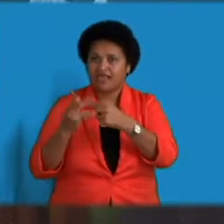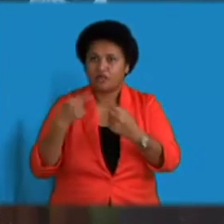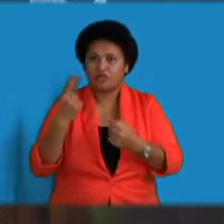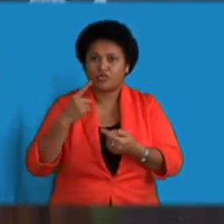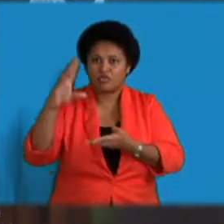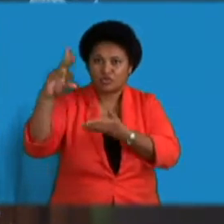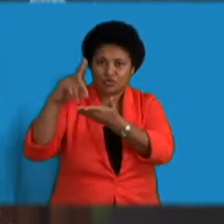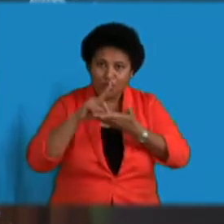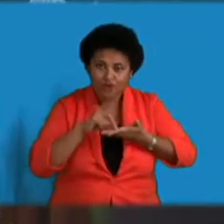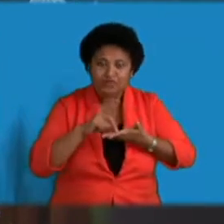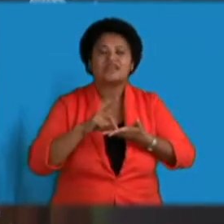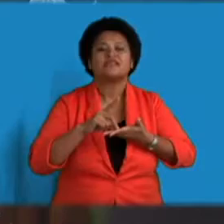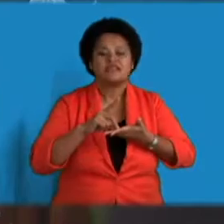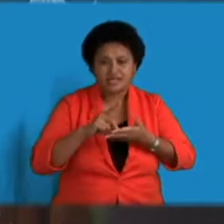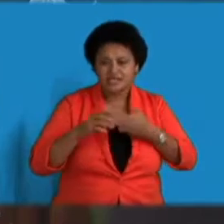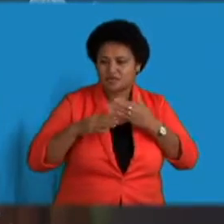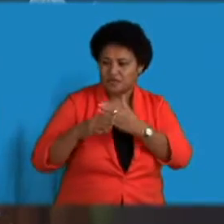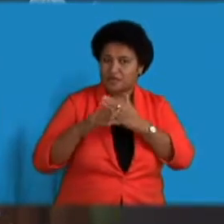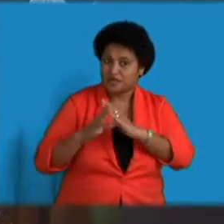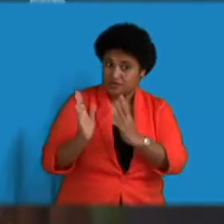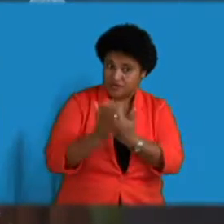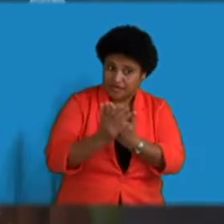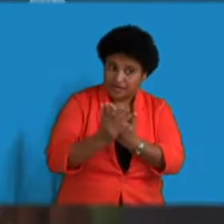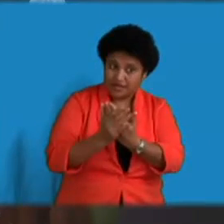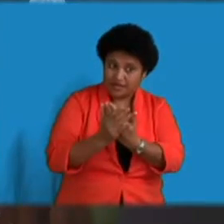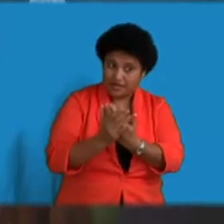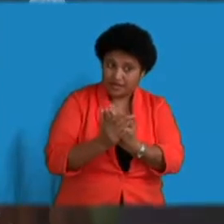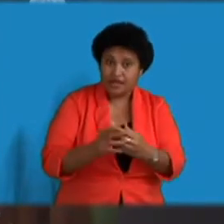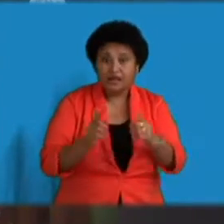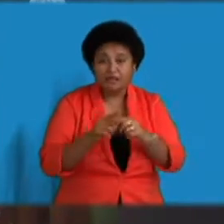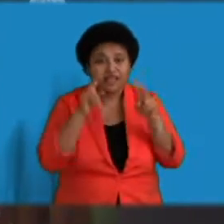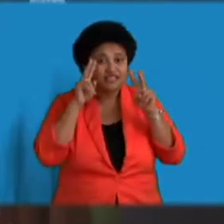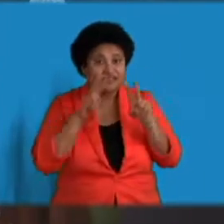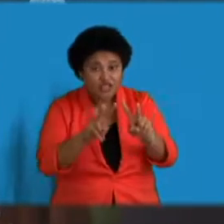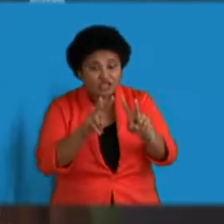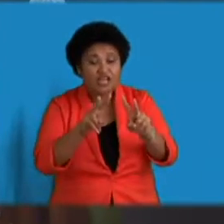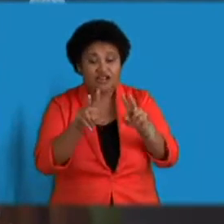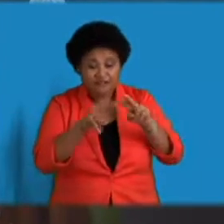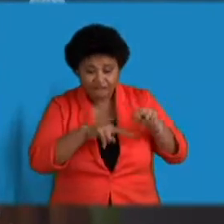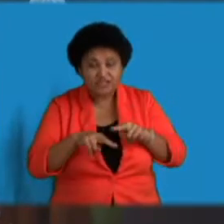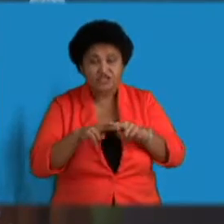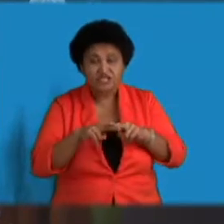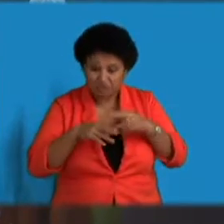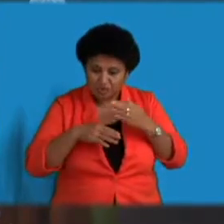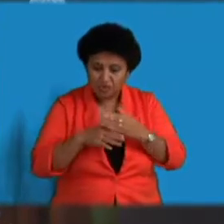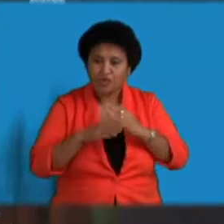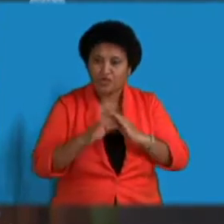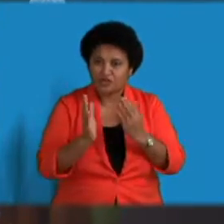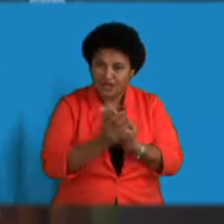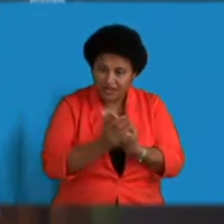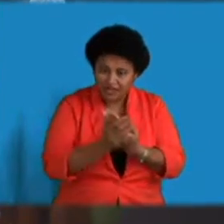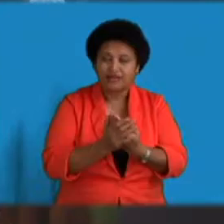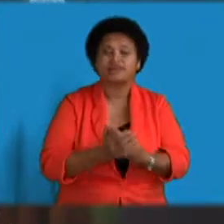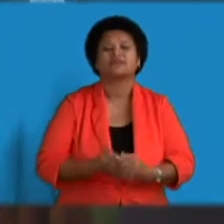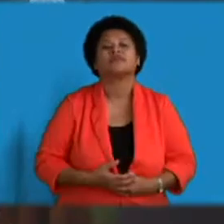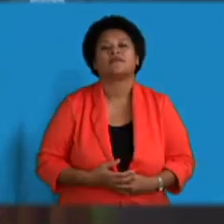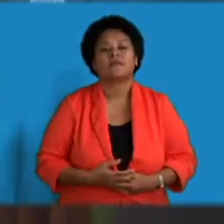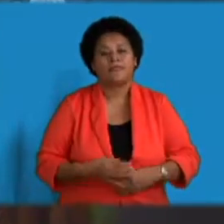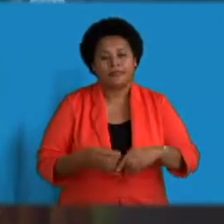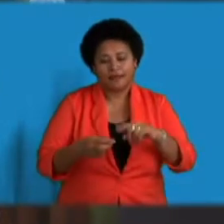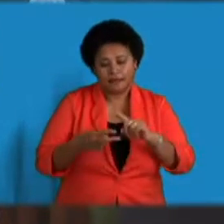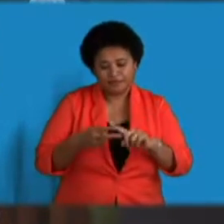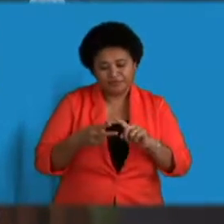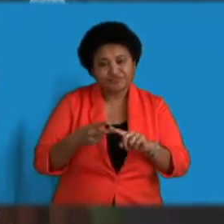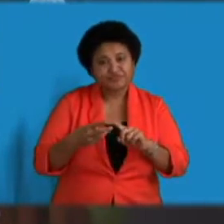In this regard, we have worked very closely with Vision Fiji with the project Read to Lead, Madam Speaker. This